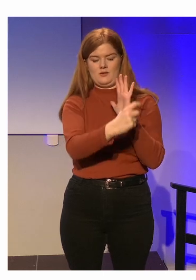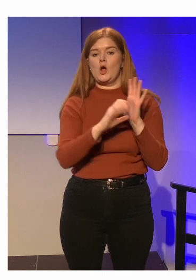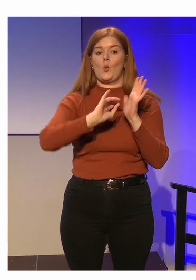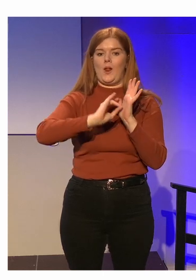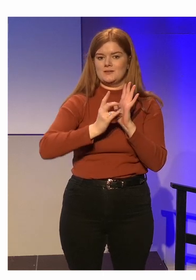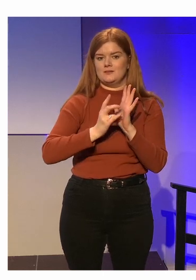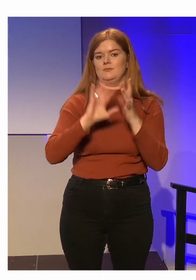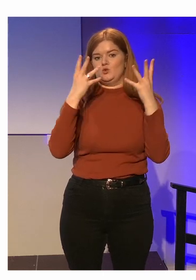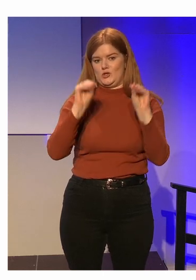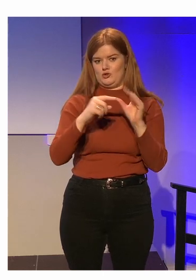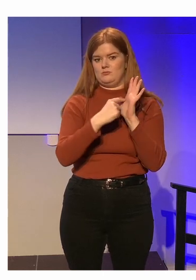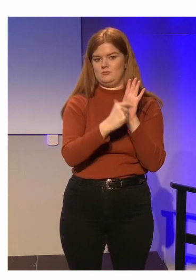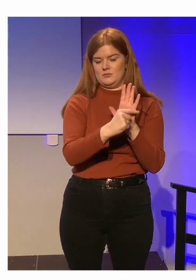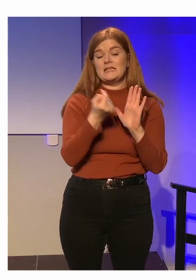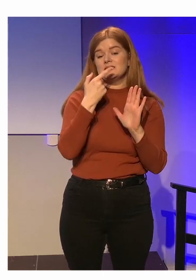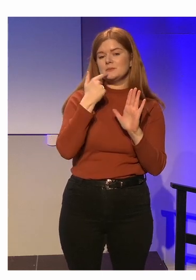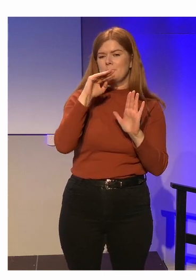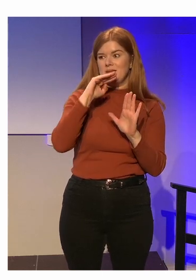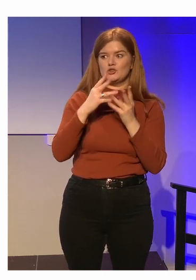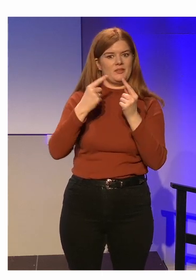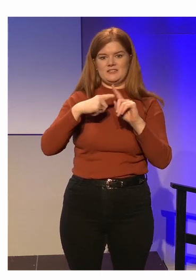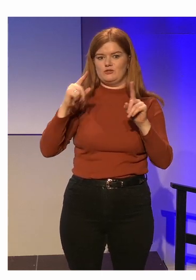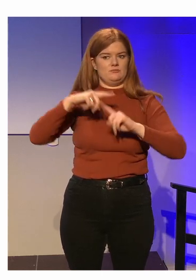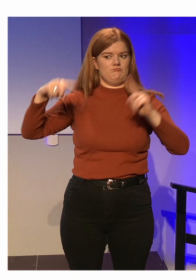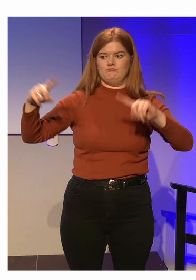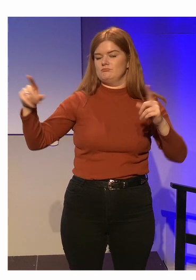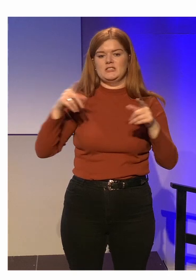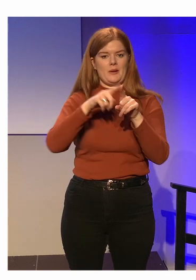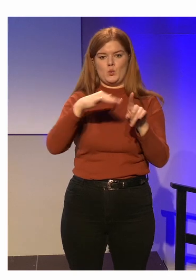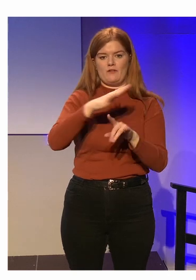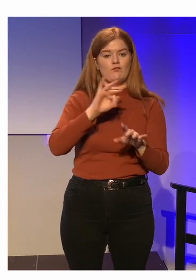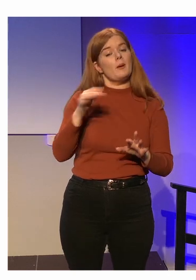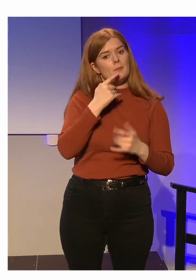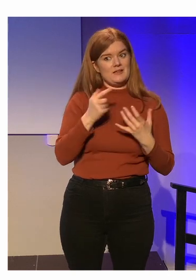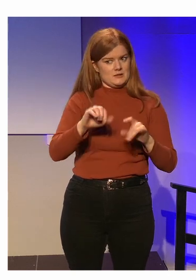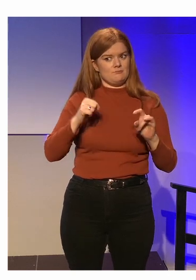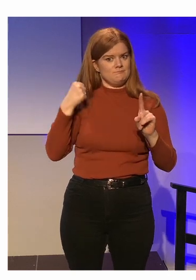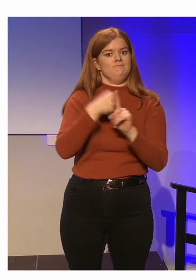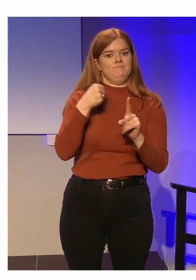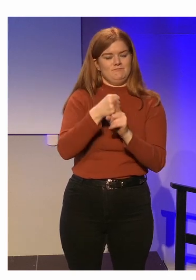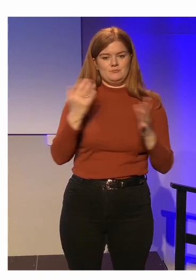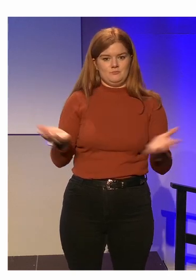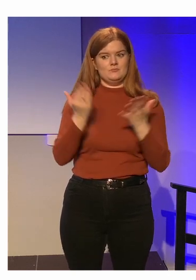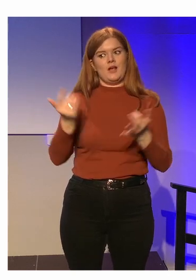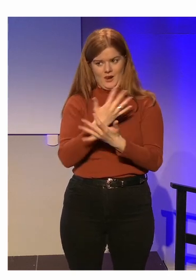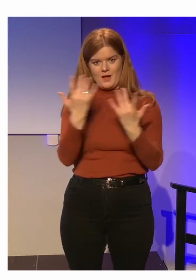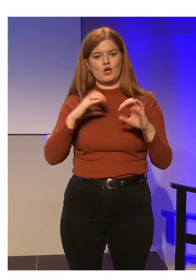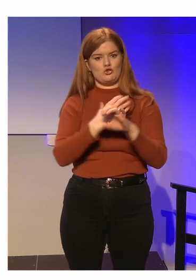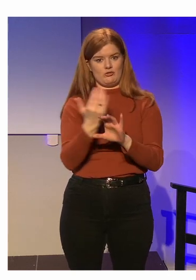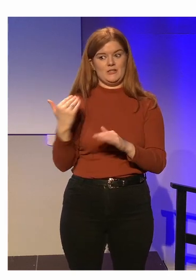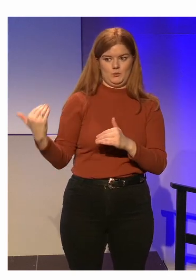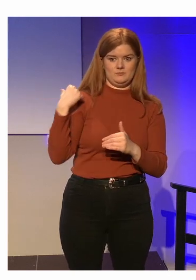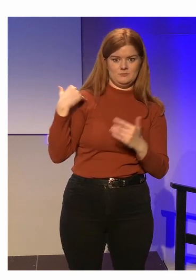quality education. This means something different everywhere, but this has really pushed many different countries to push